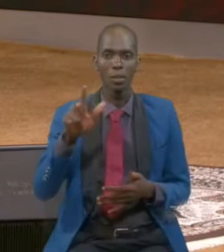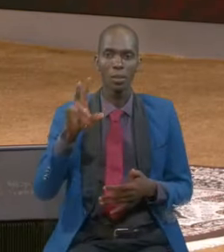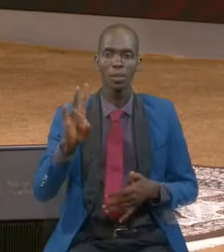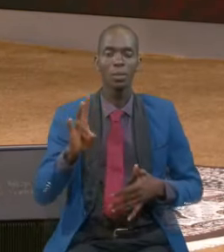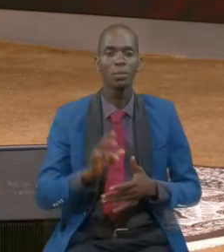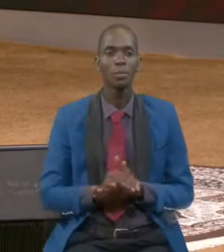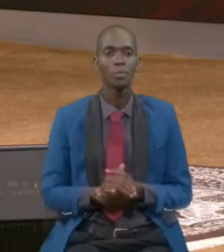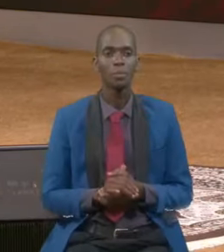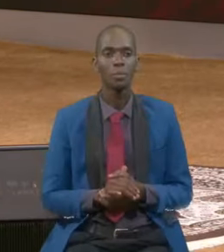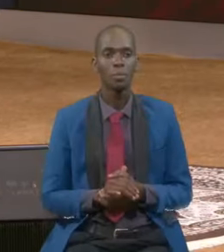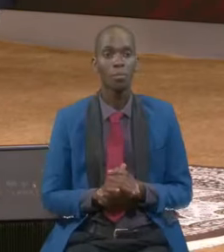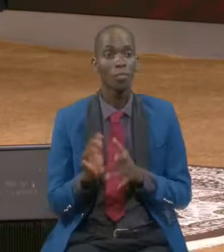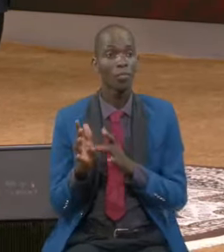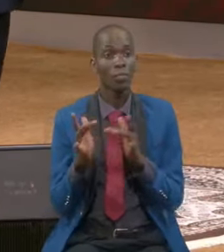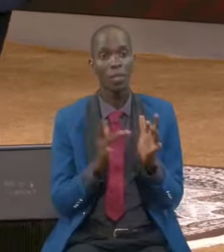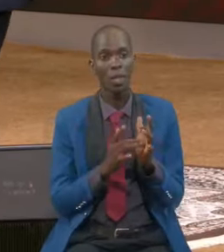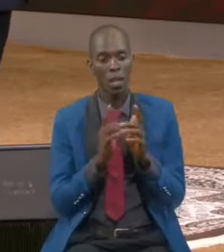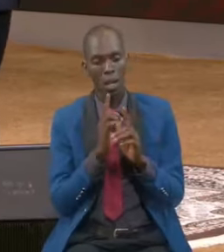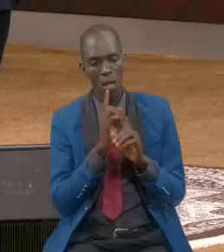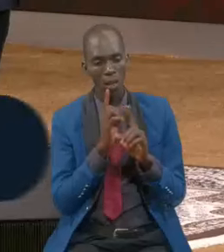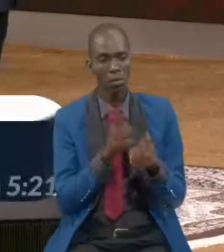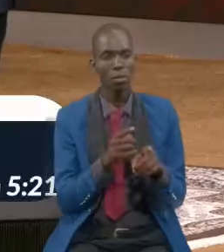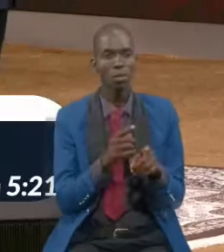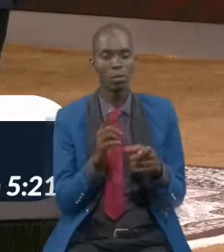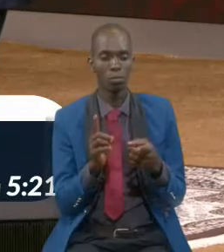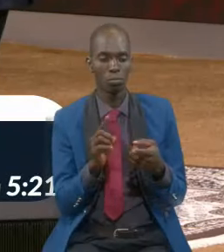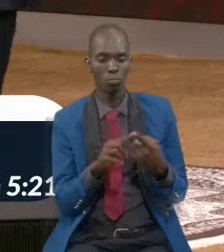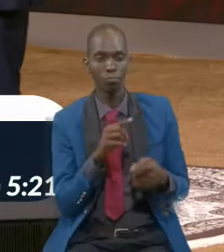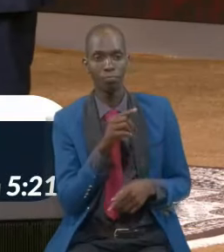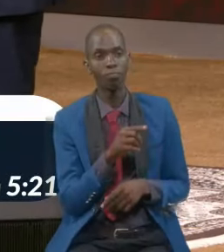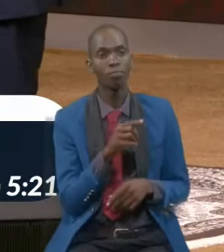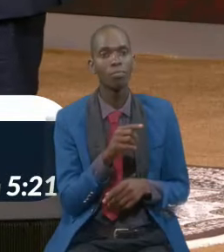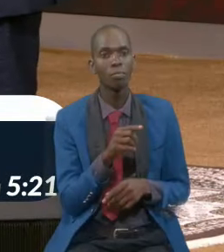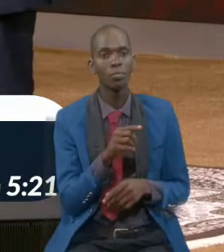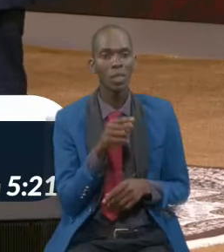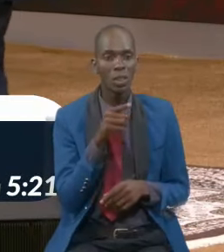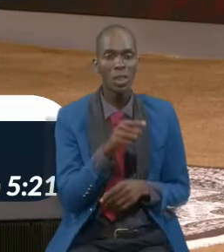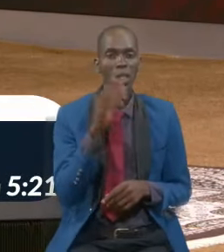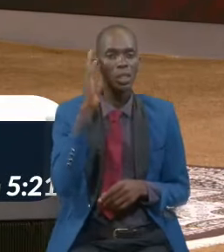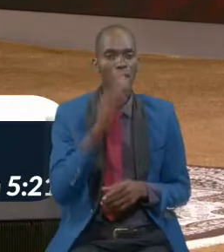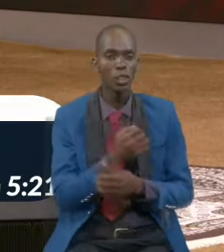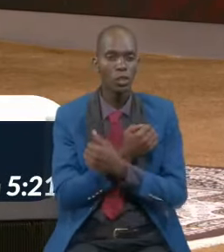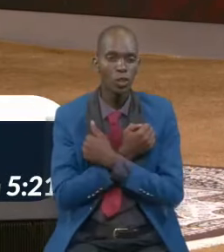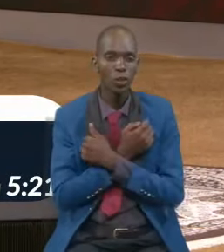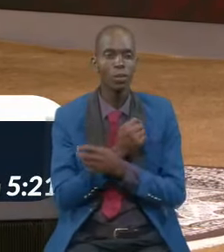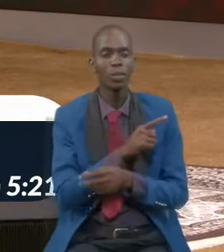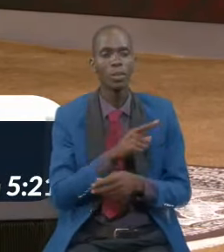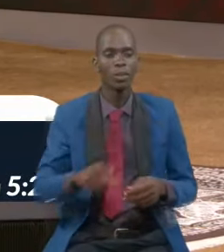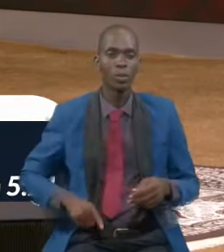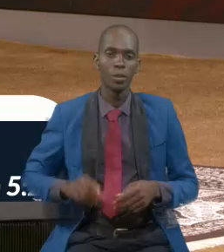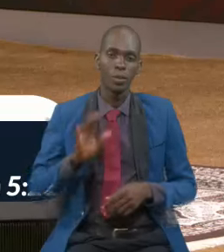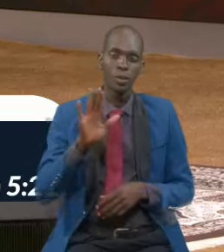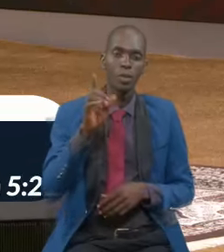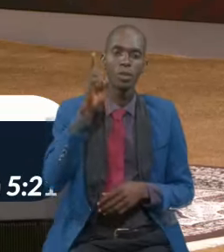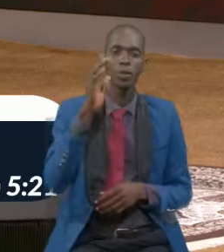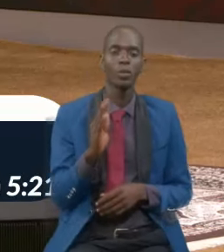22, verse 37. Jesus said unto him, thou shalt love the Lord